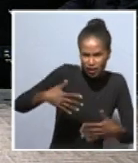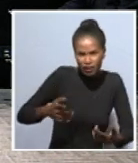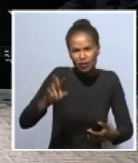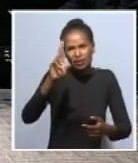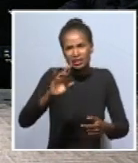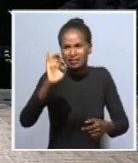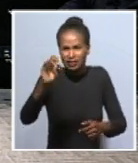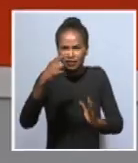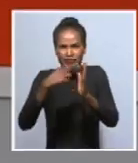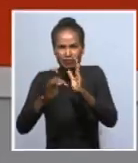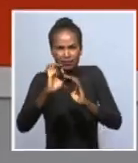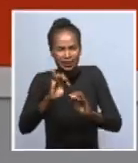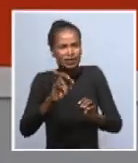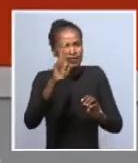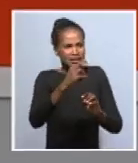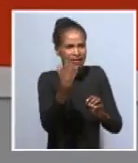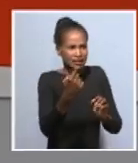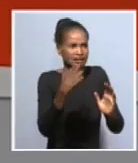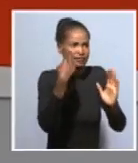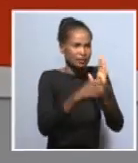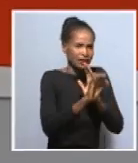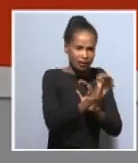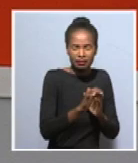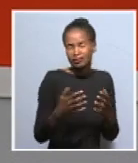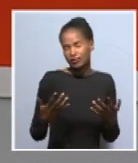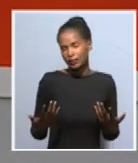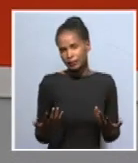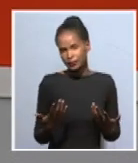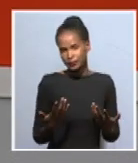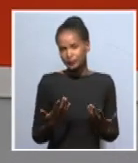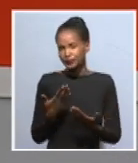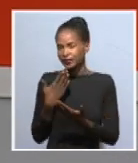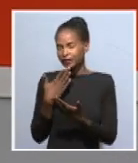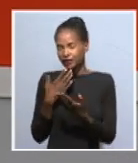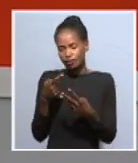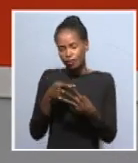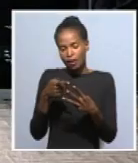sir. Welcome. I think you quite a mouthful. Yeah, no, thank you, Kaveto.